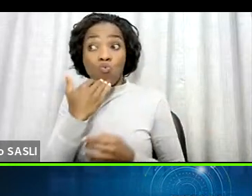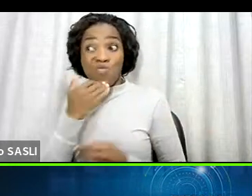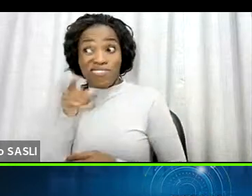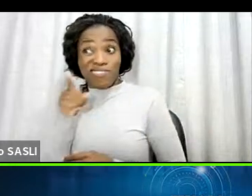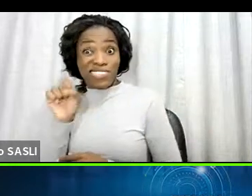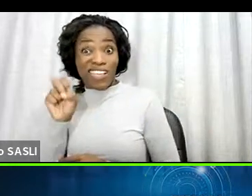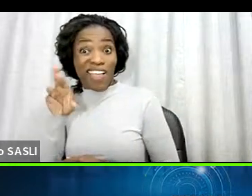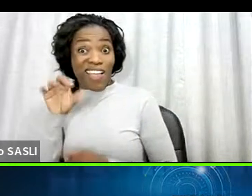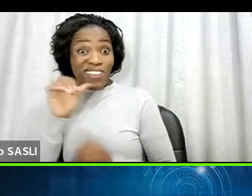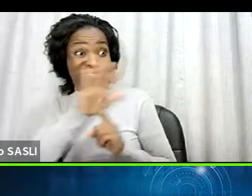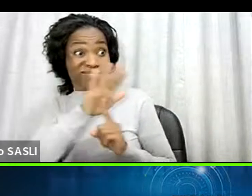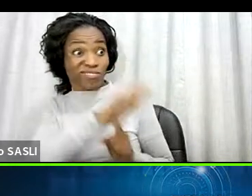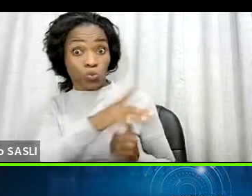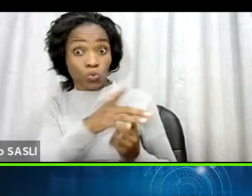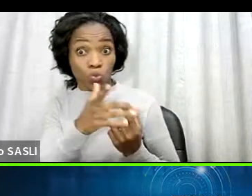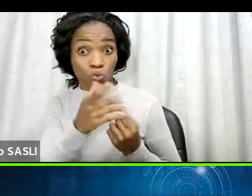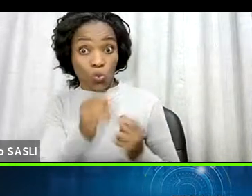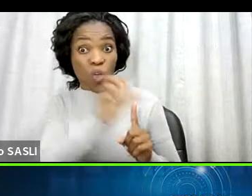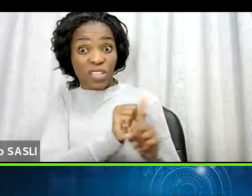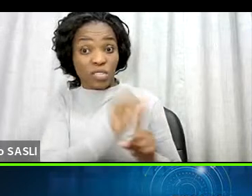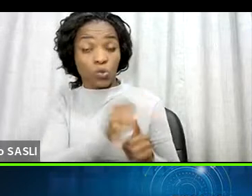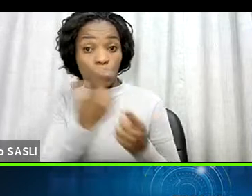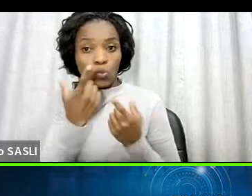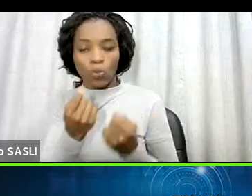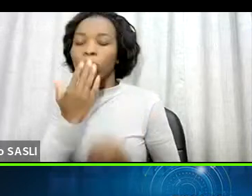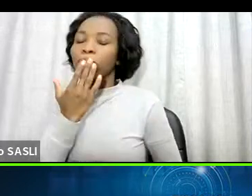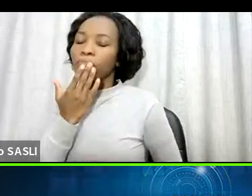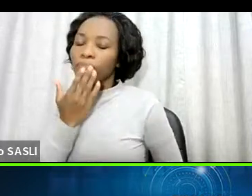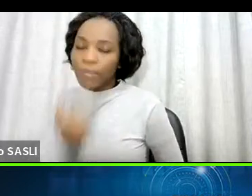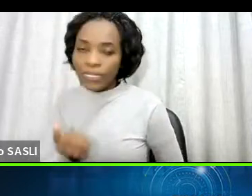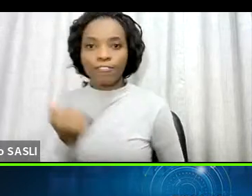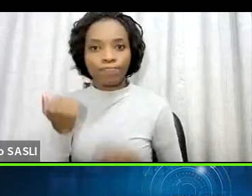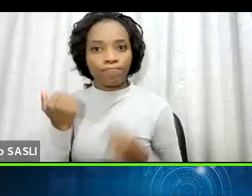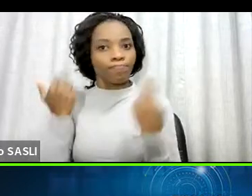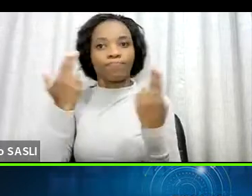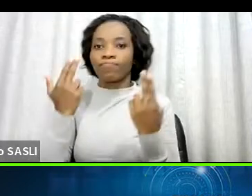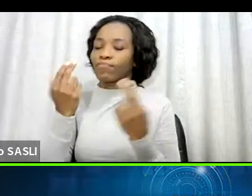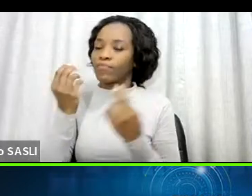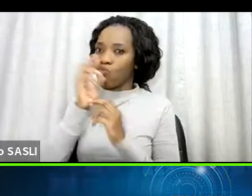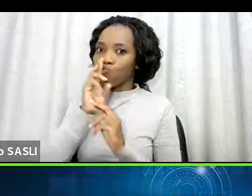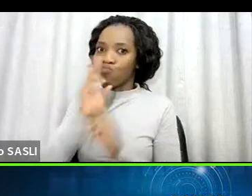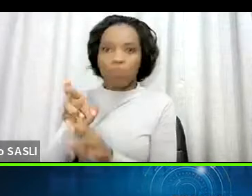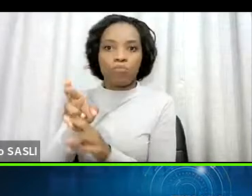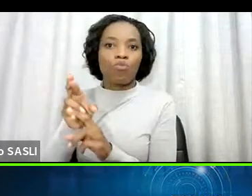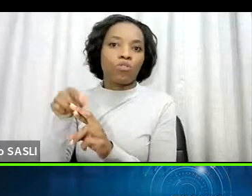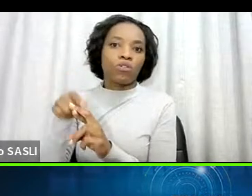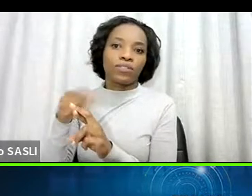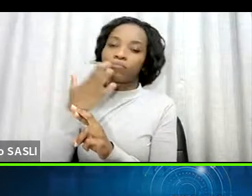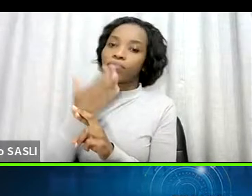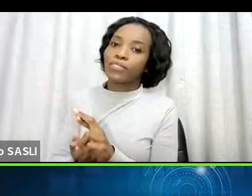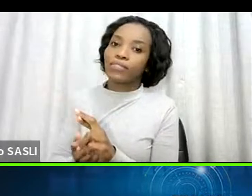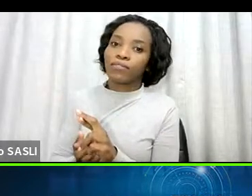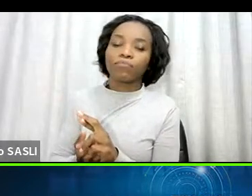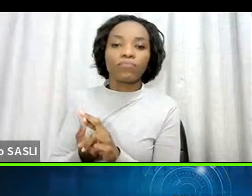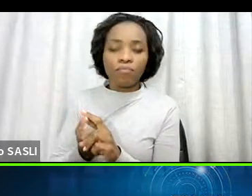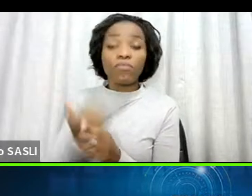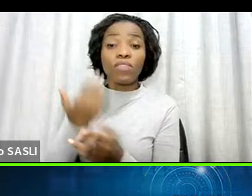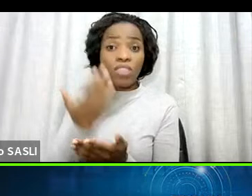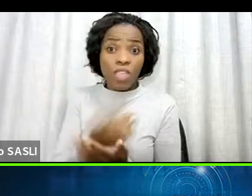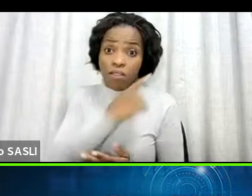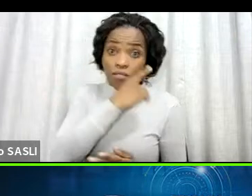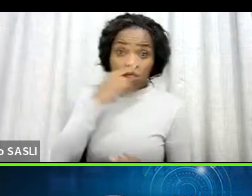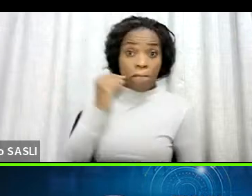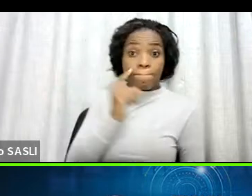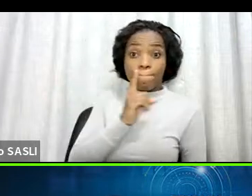employee, you are really urged to bring this to our attention, and you can do so anonymously.